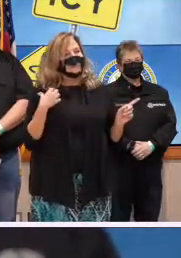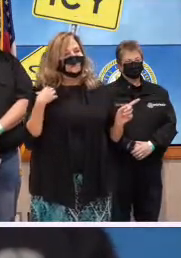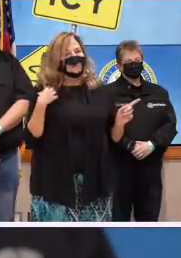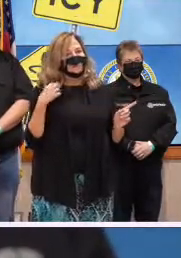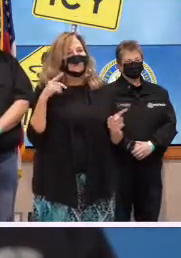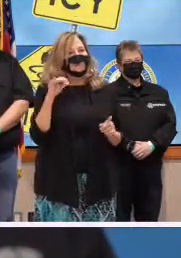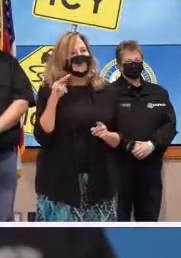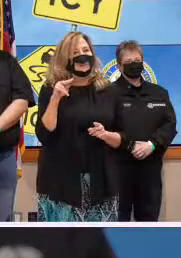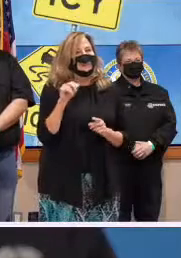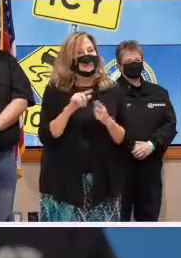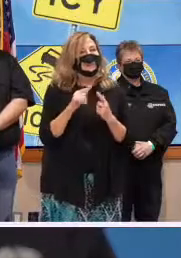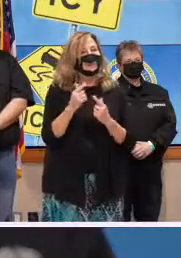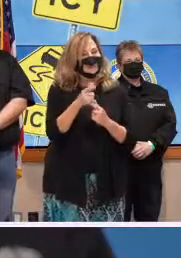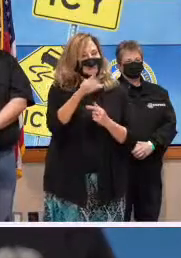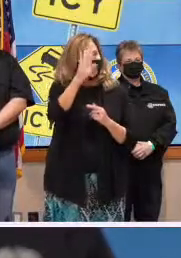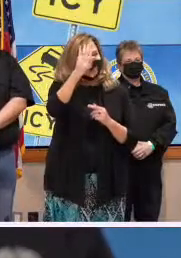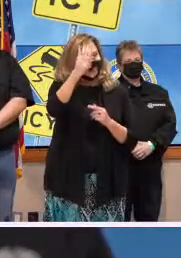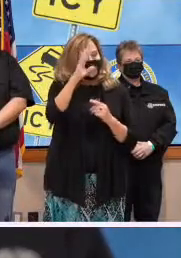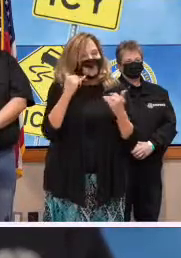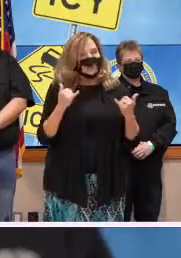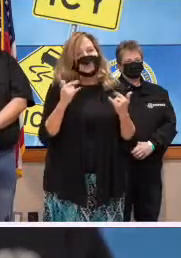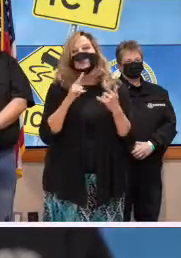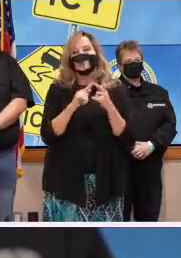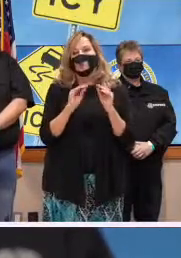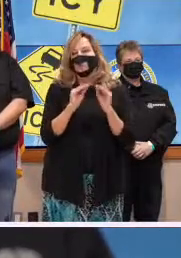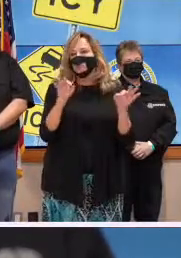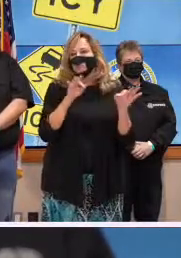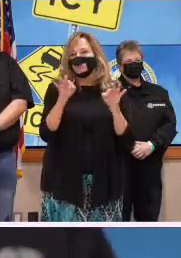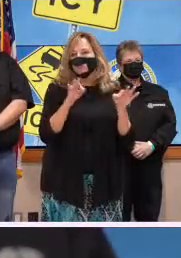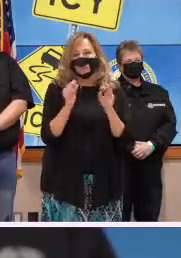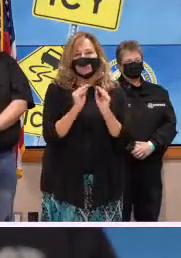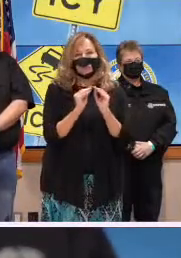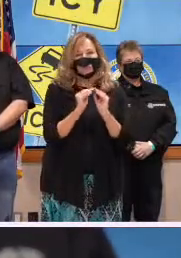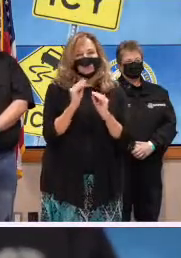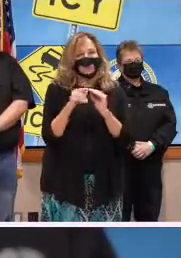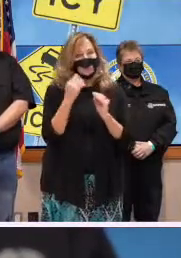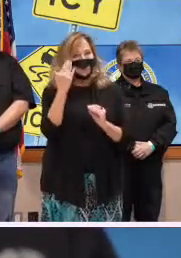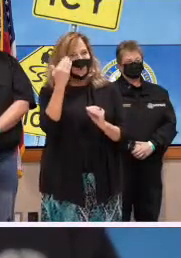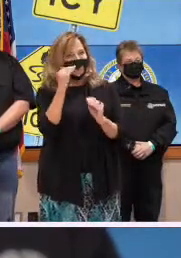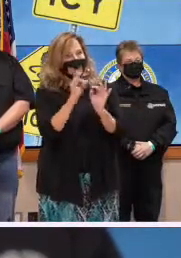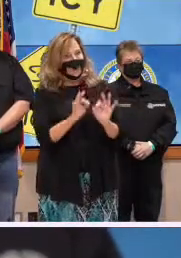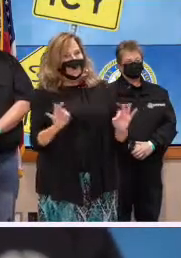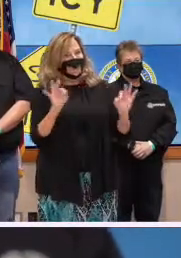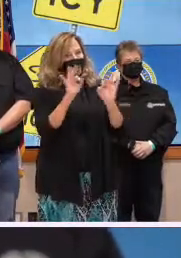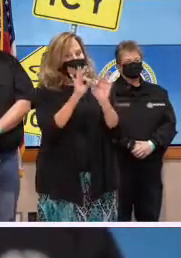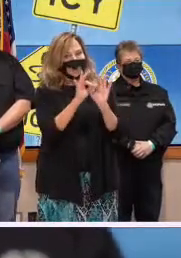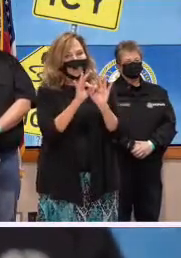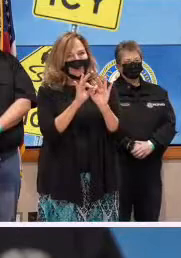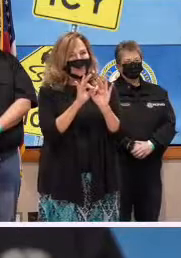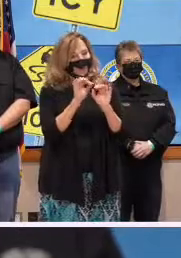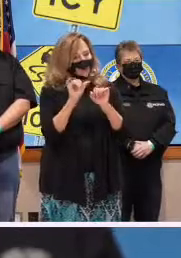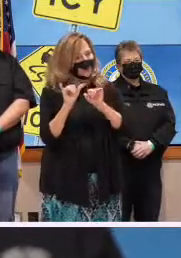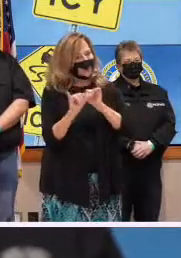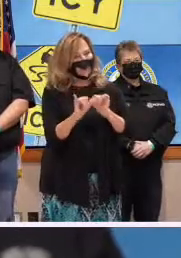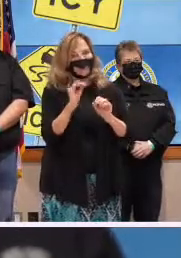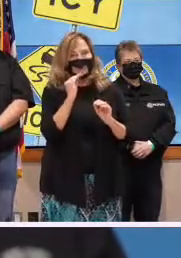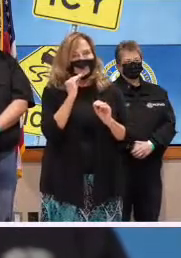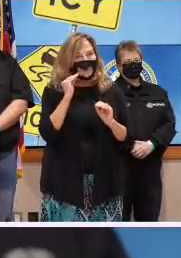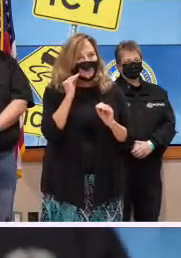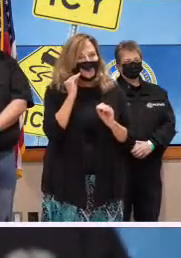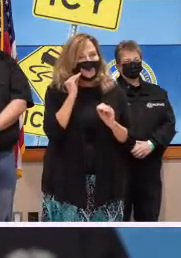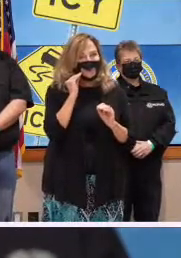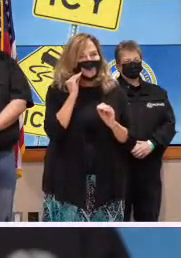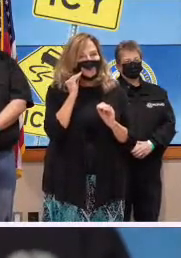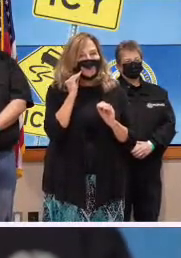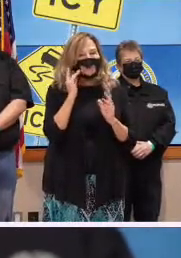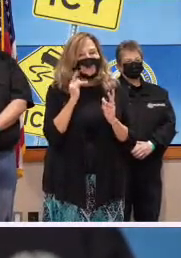department. He can also further elaborate on the importance of you staying off the roads. And for